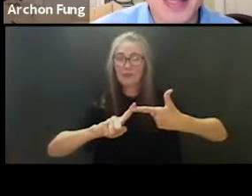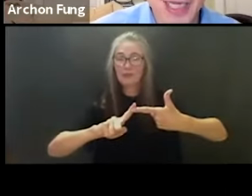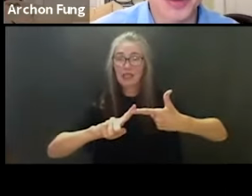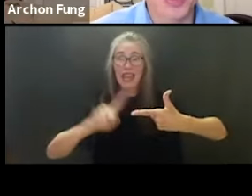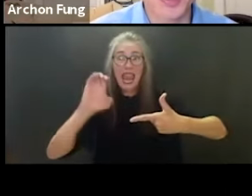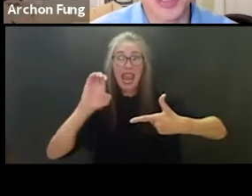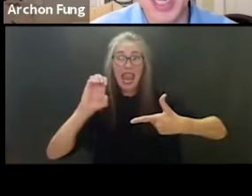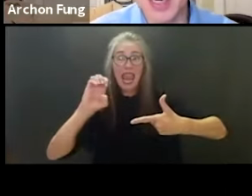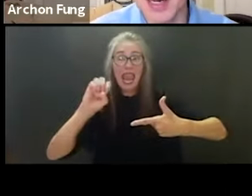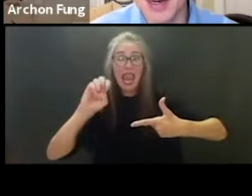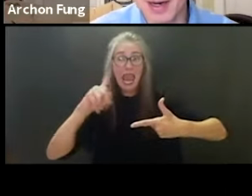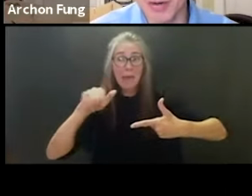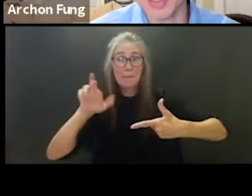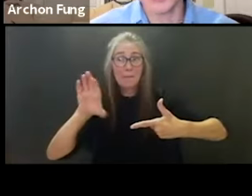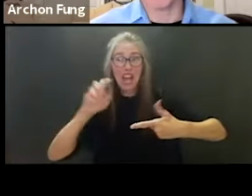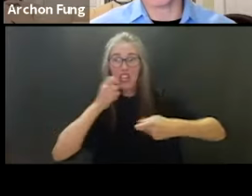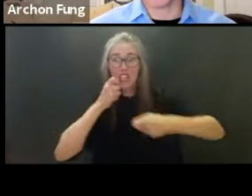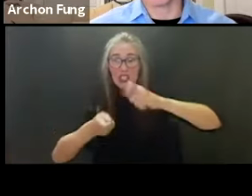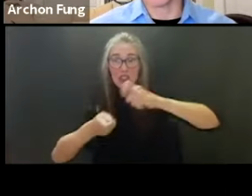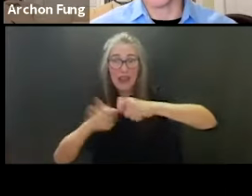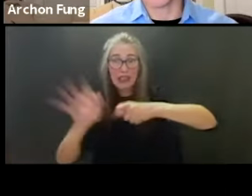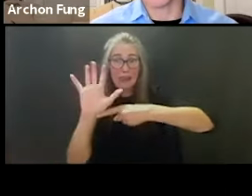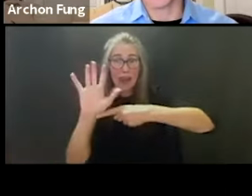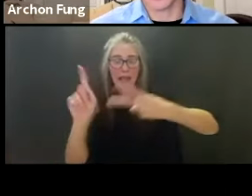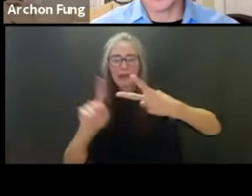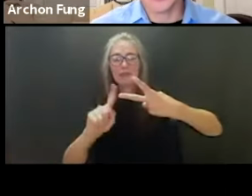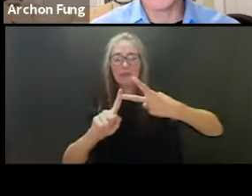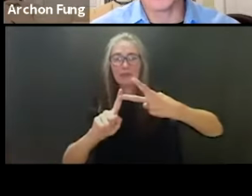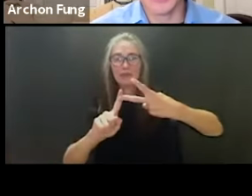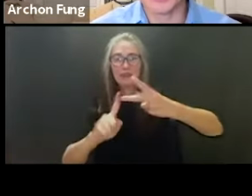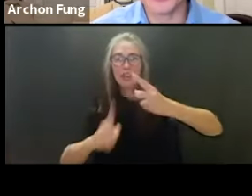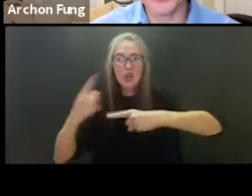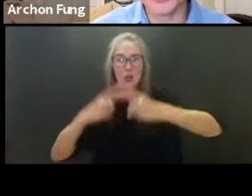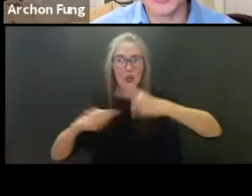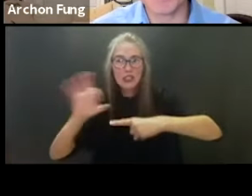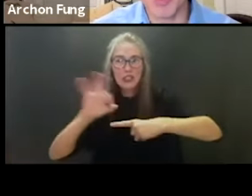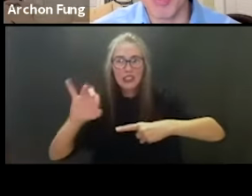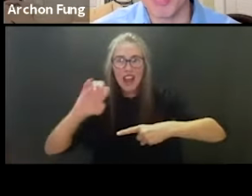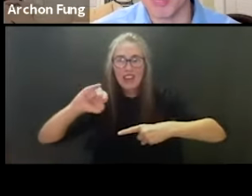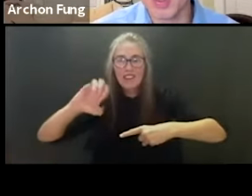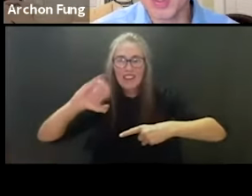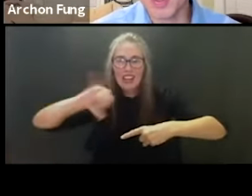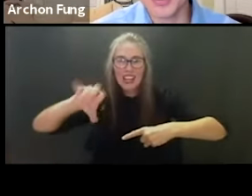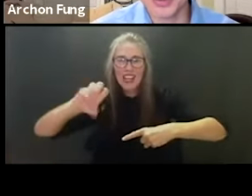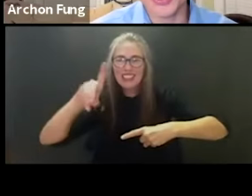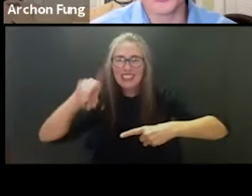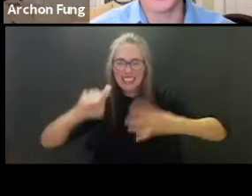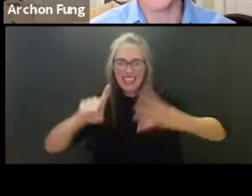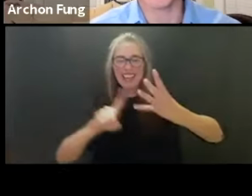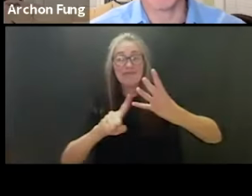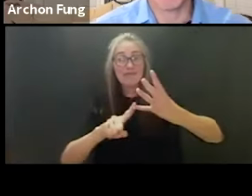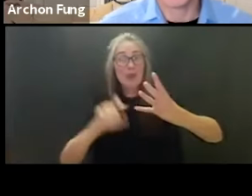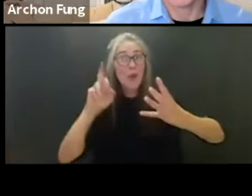back slash return of the Jedi, or a deeper democracy? What do you think? And so now you should see a poll on your